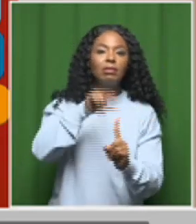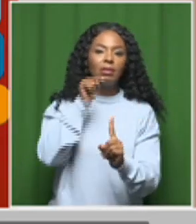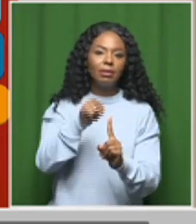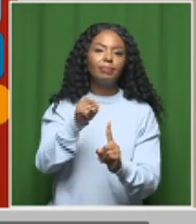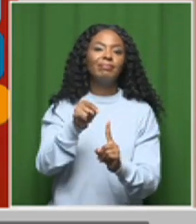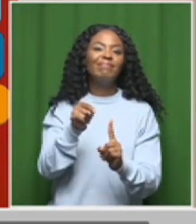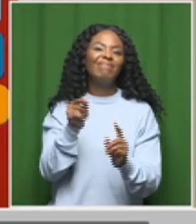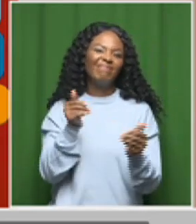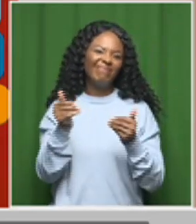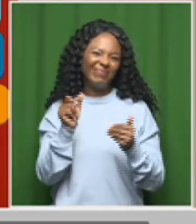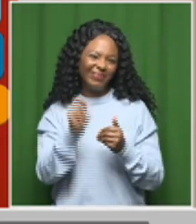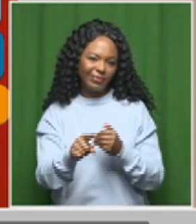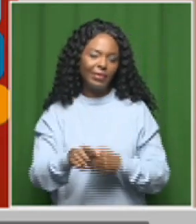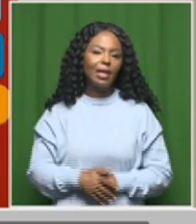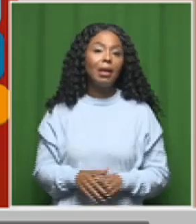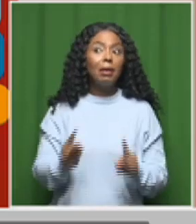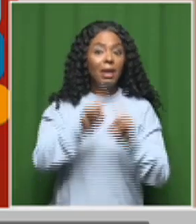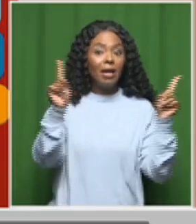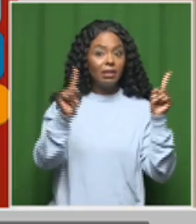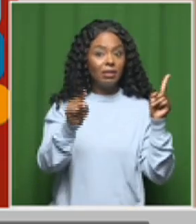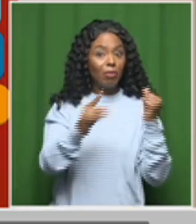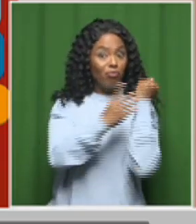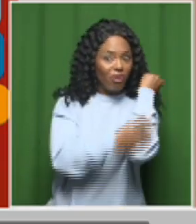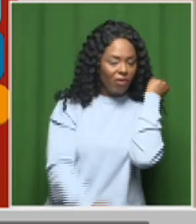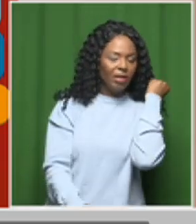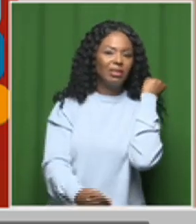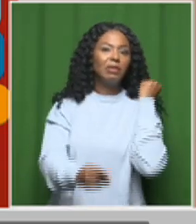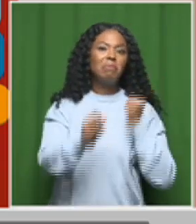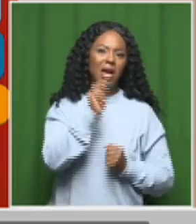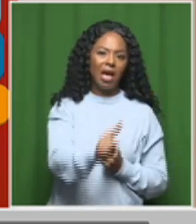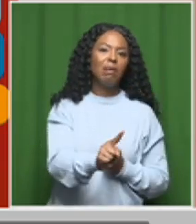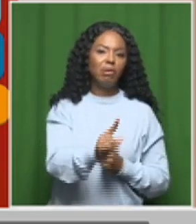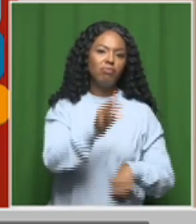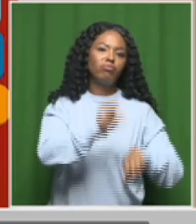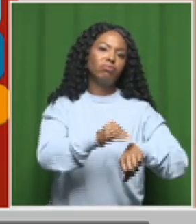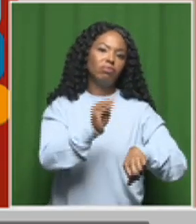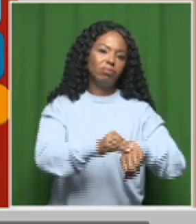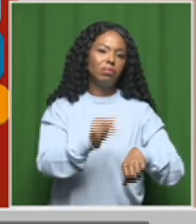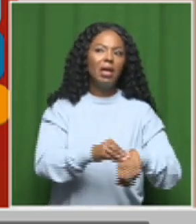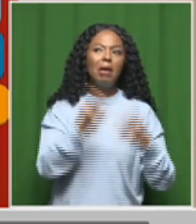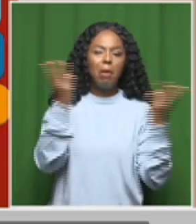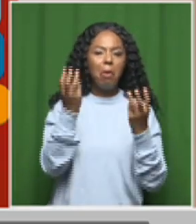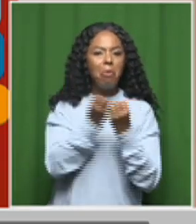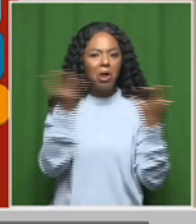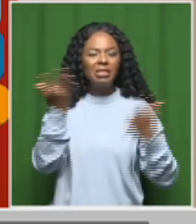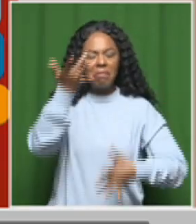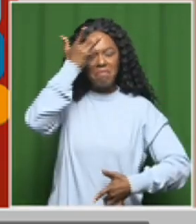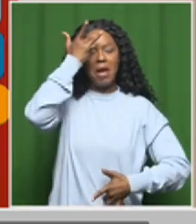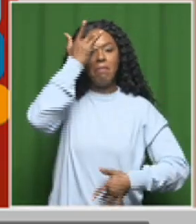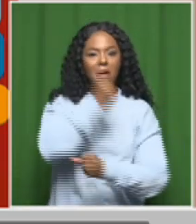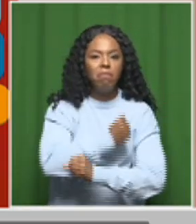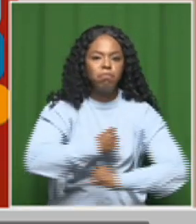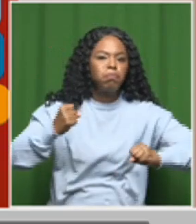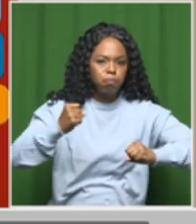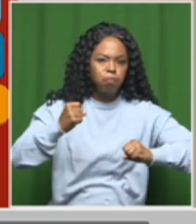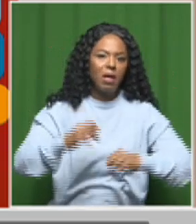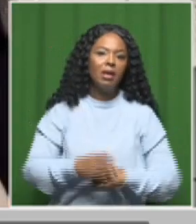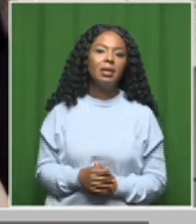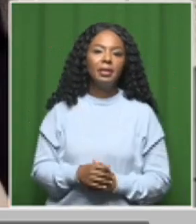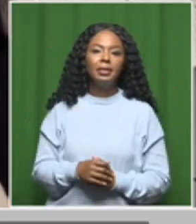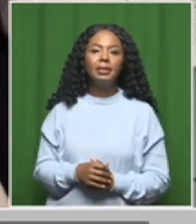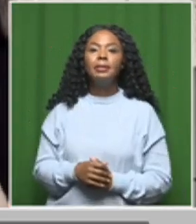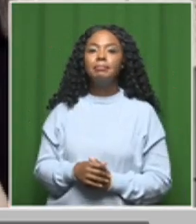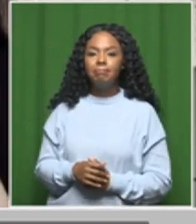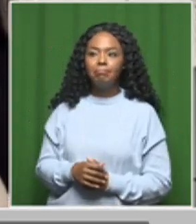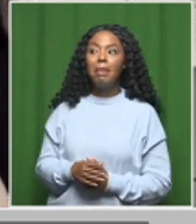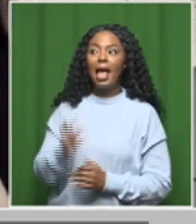African context, poverty is definitely one of the leading causes of obesity. Just explain that, perhaps for